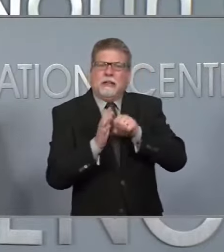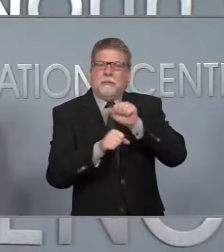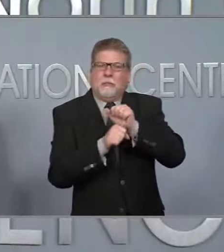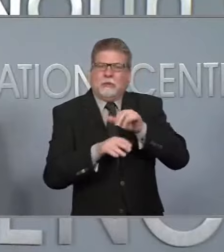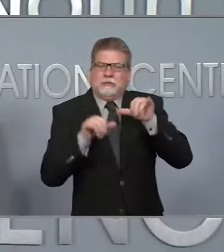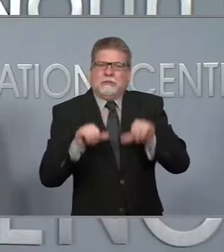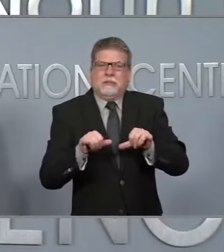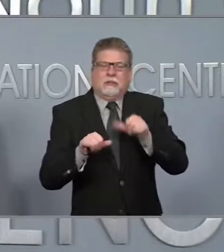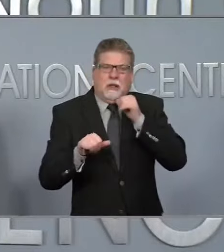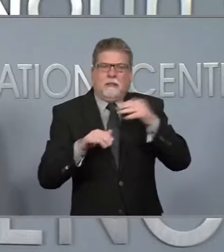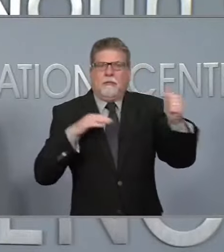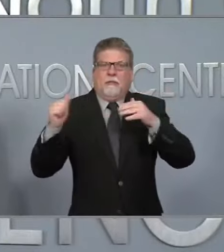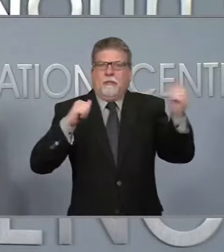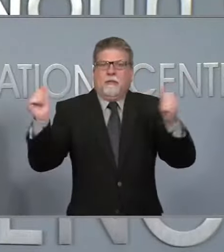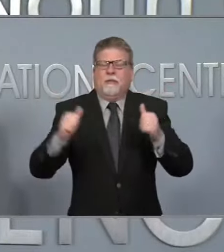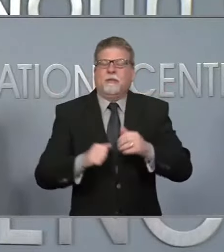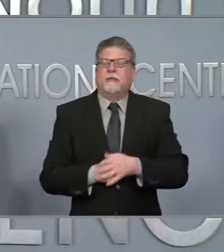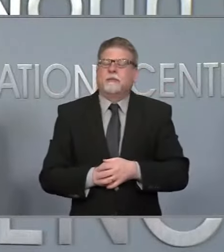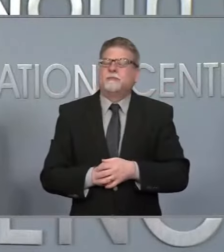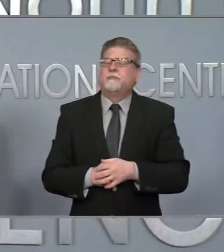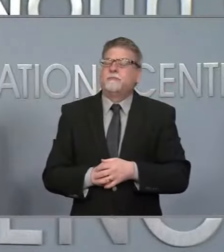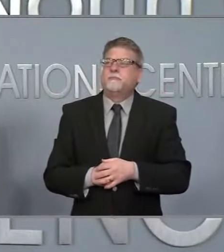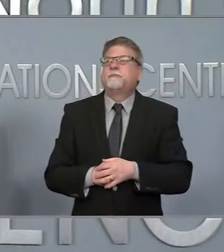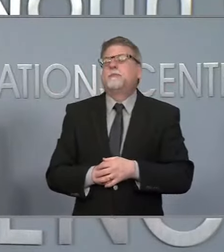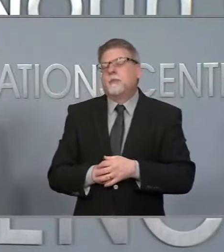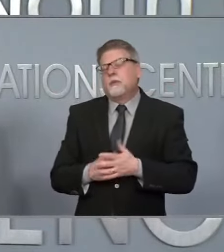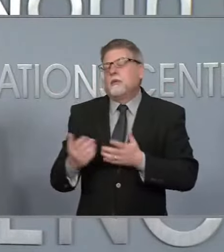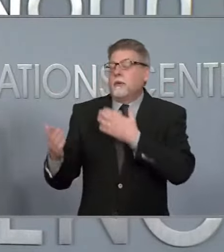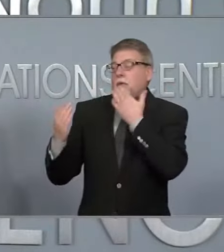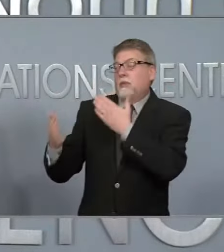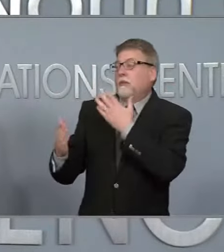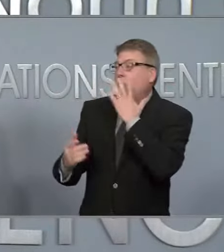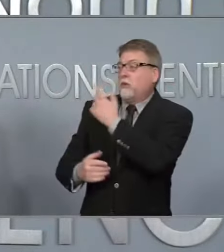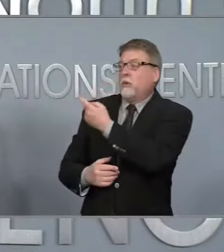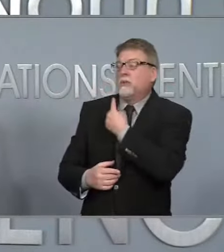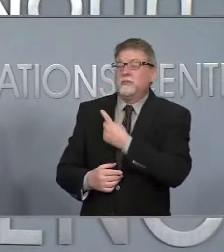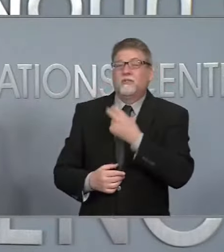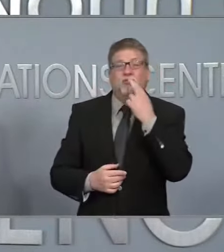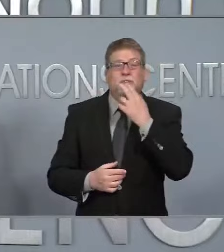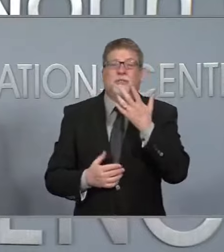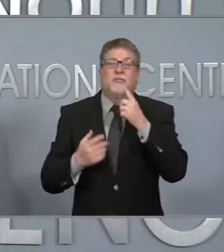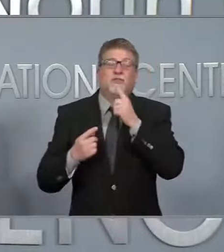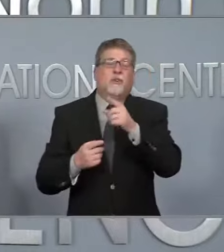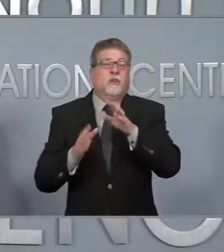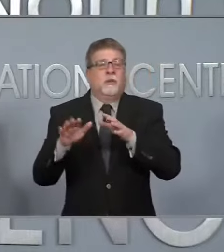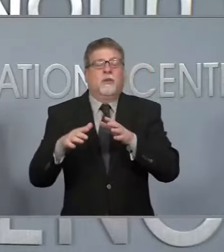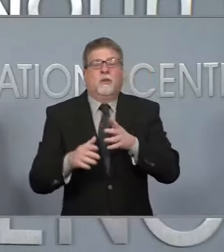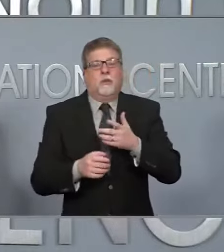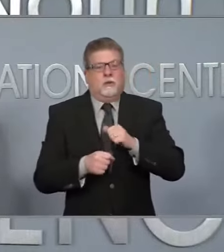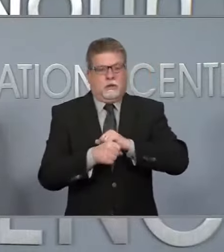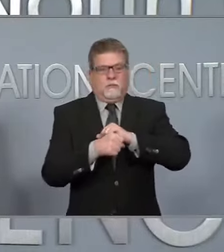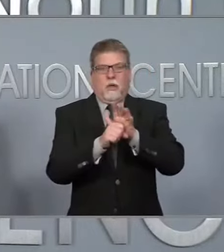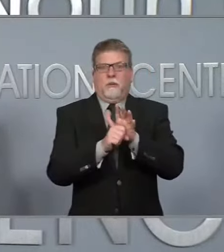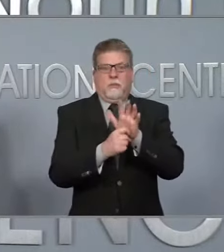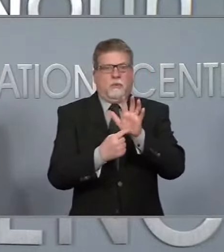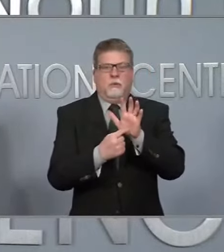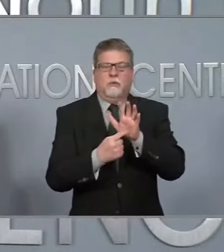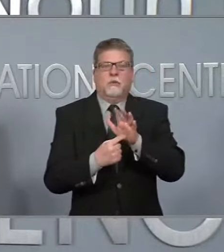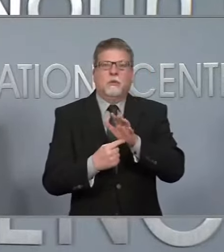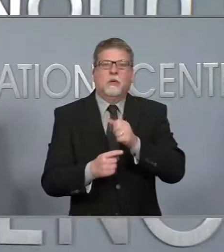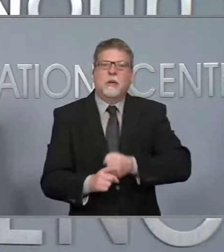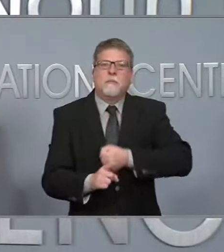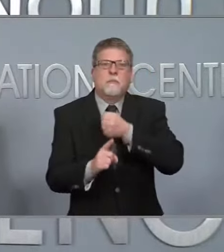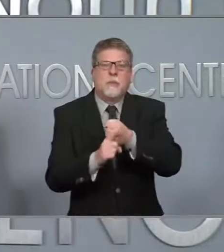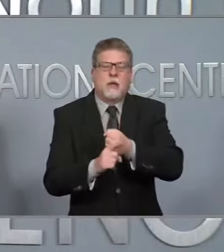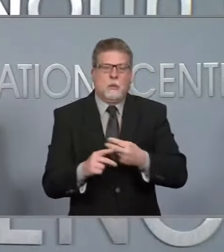focus on this issue. This pandemic has been incredibly treacherous for our healthcare workforce who have been on the front line since